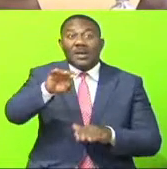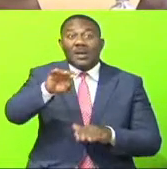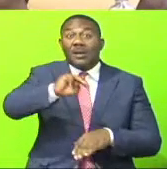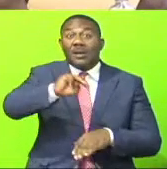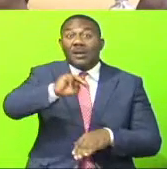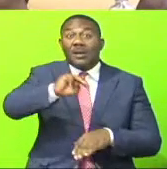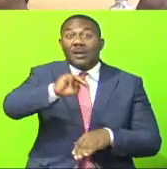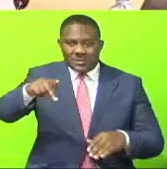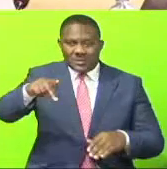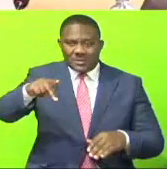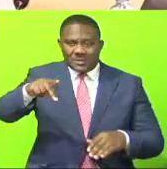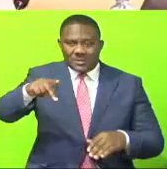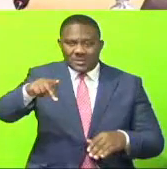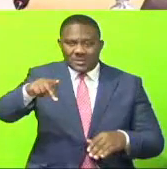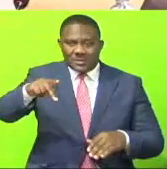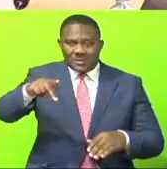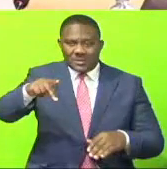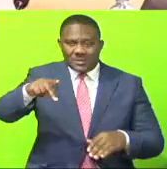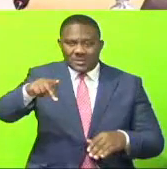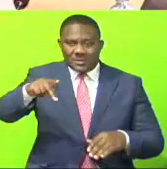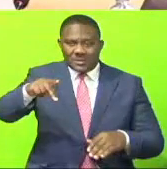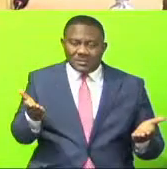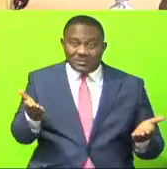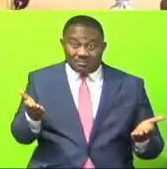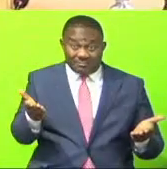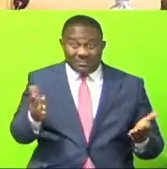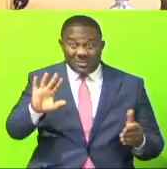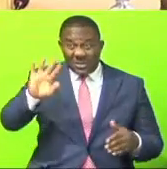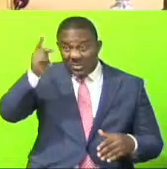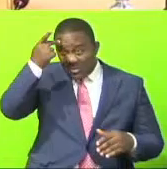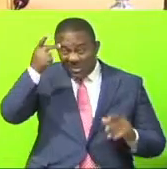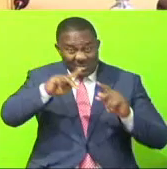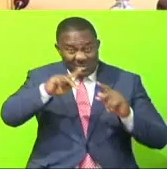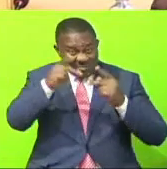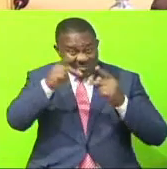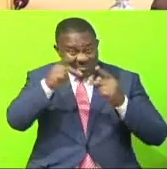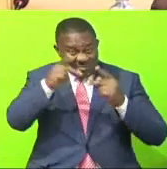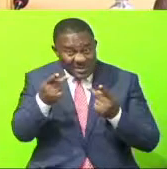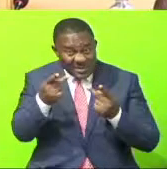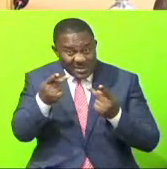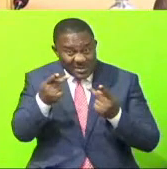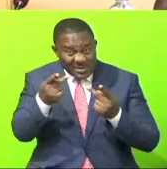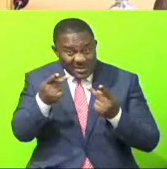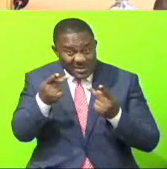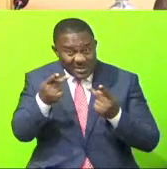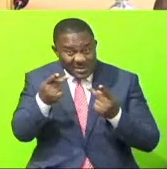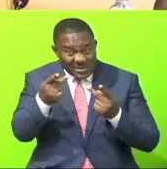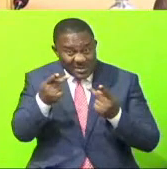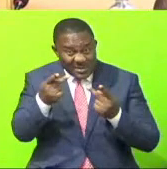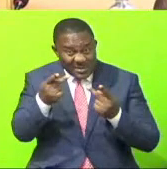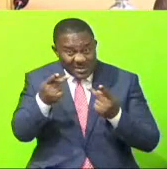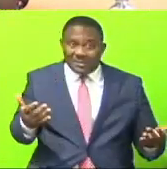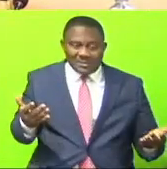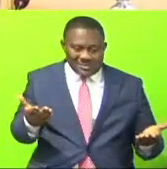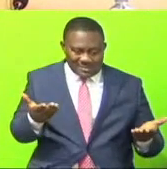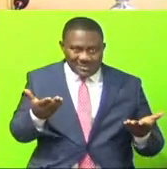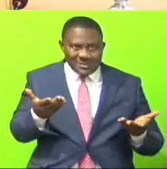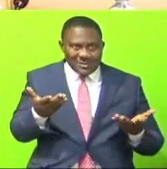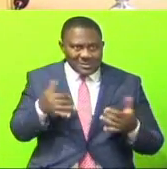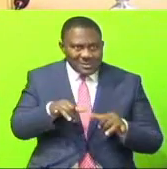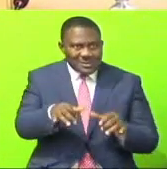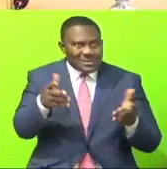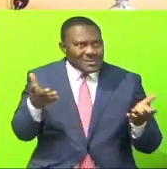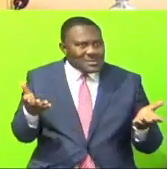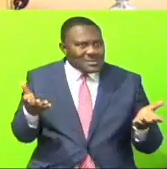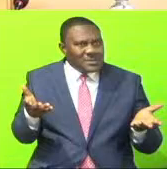of this Parliament on political party ticket. Now, whilst in Parliament on the ticket of